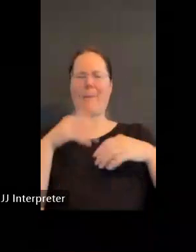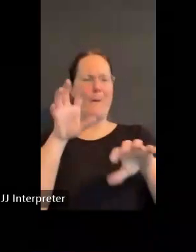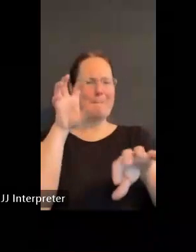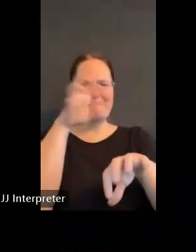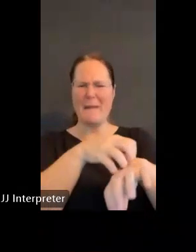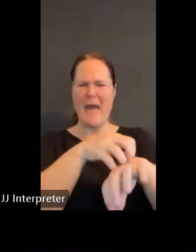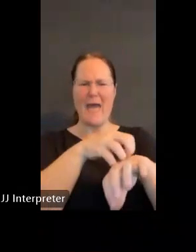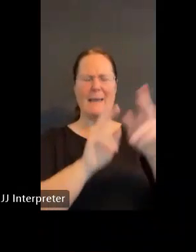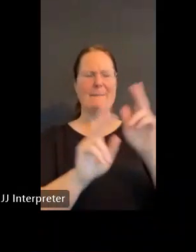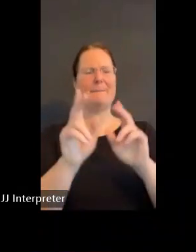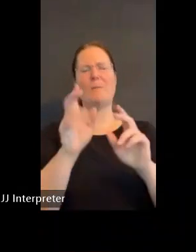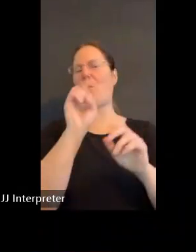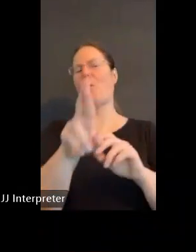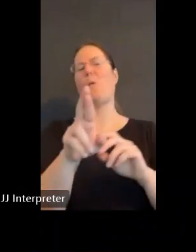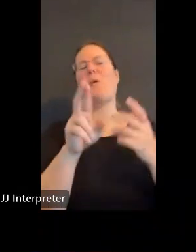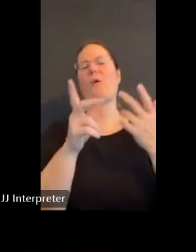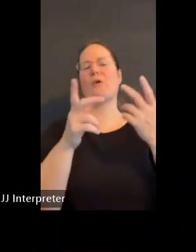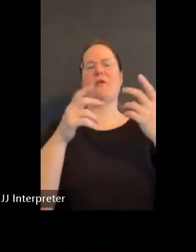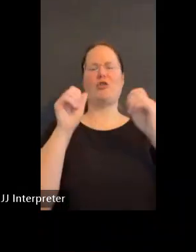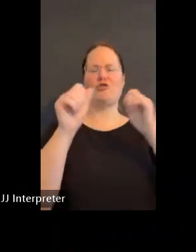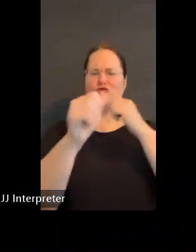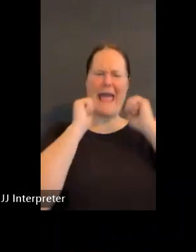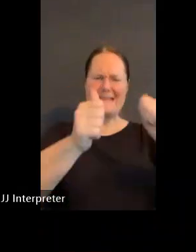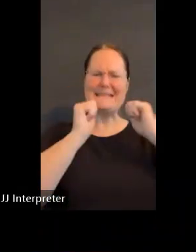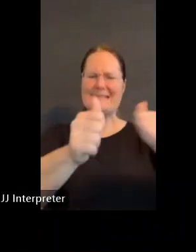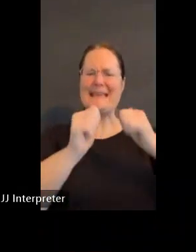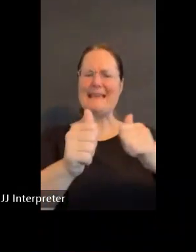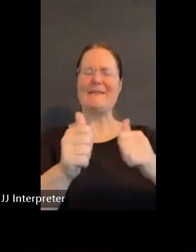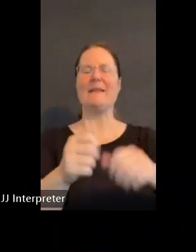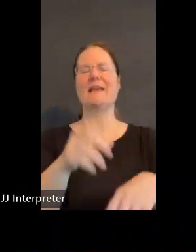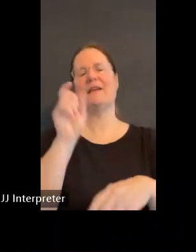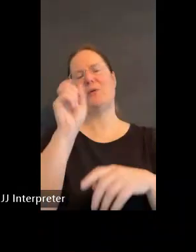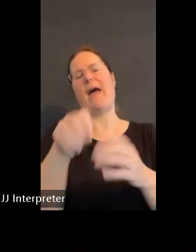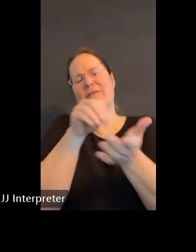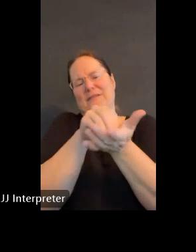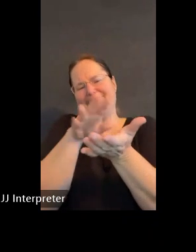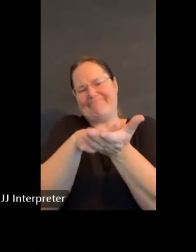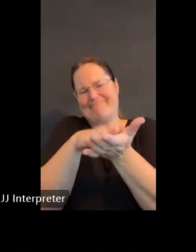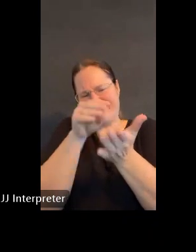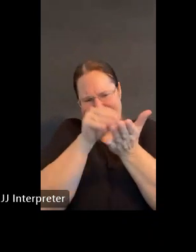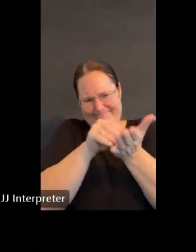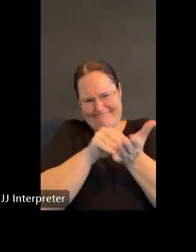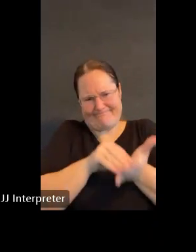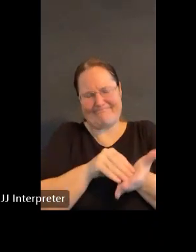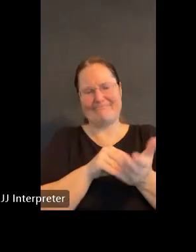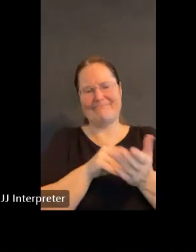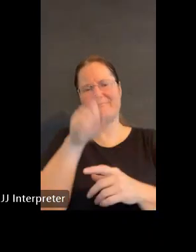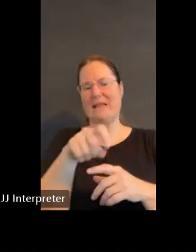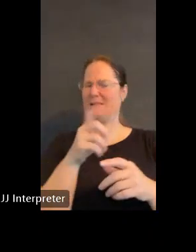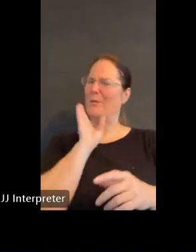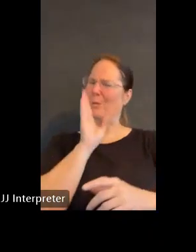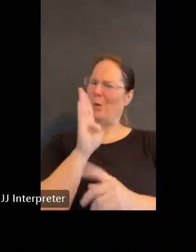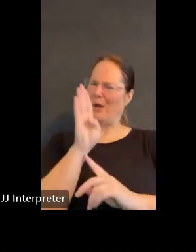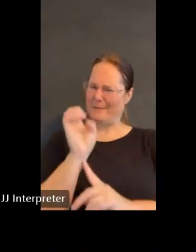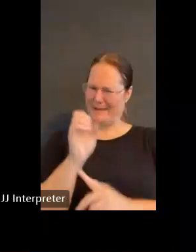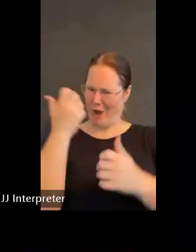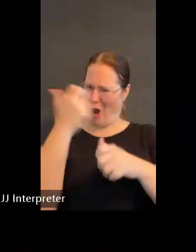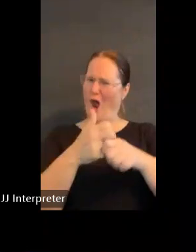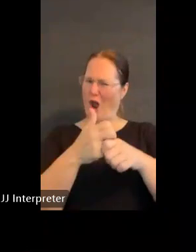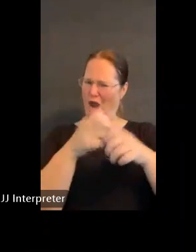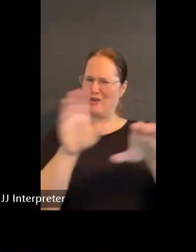that. But I think it could be pretty tricky to get documentation that would